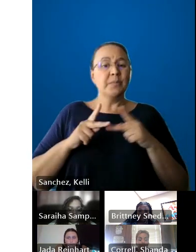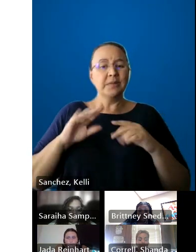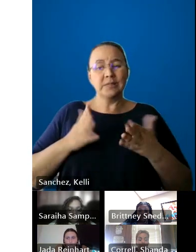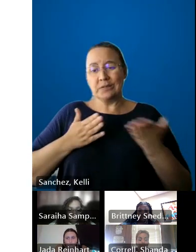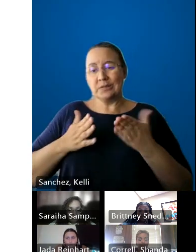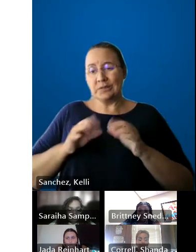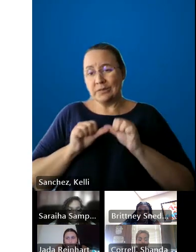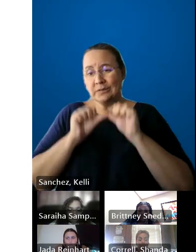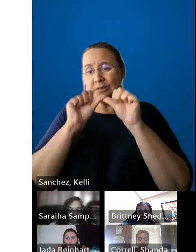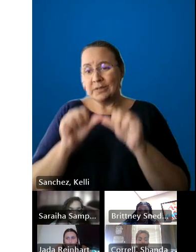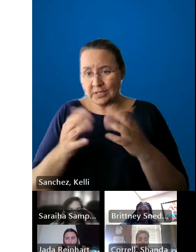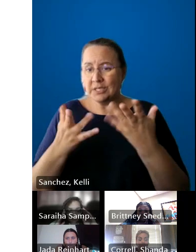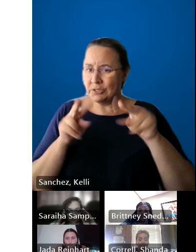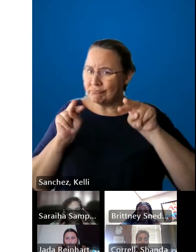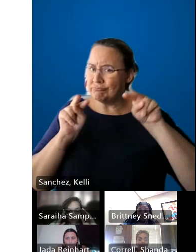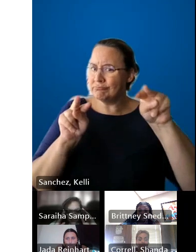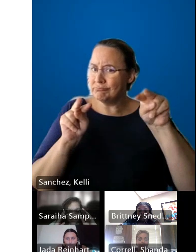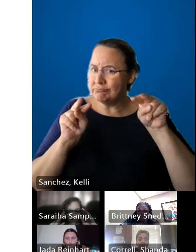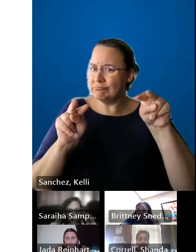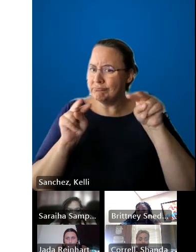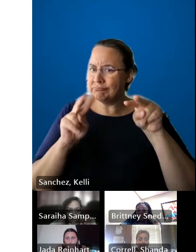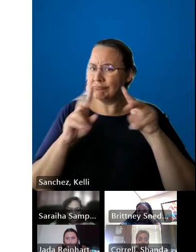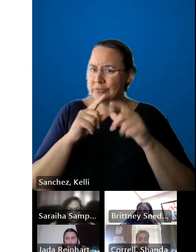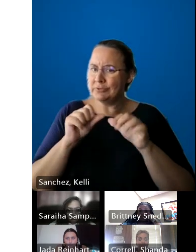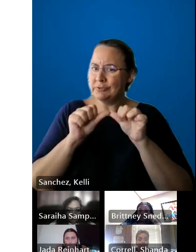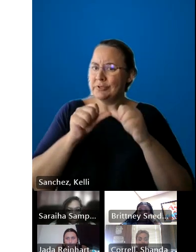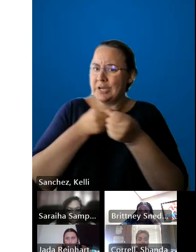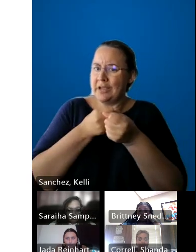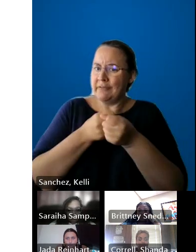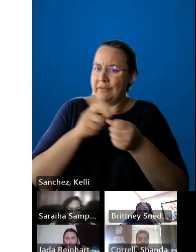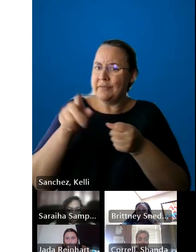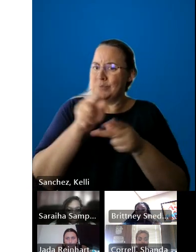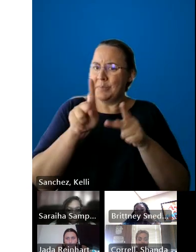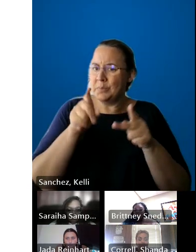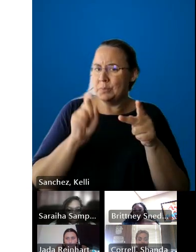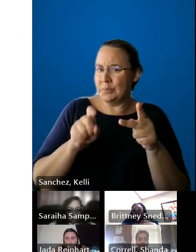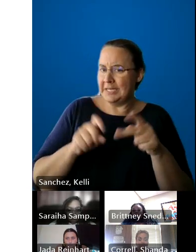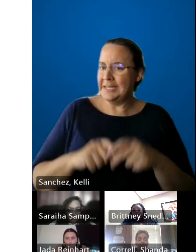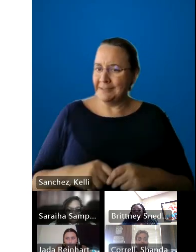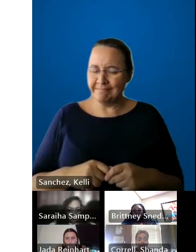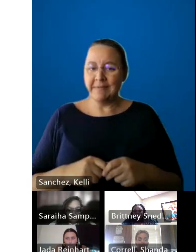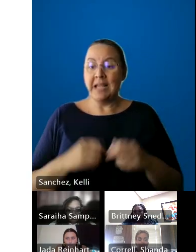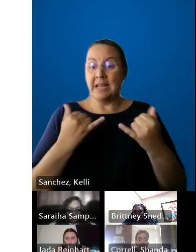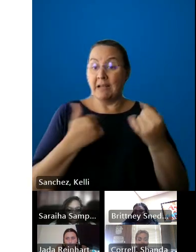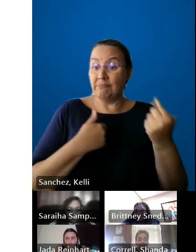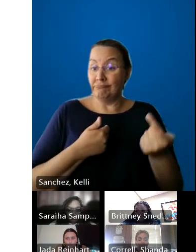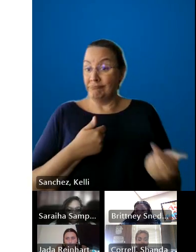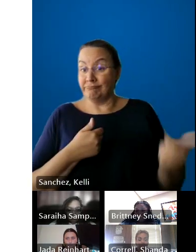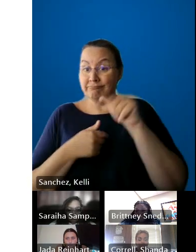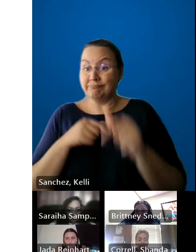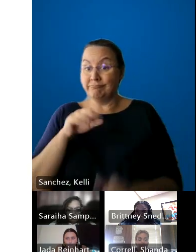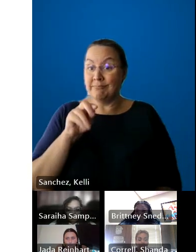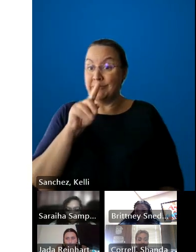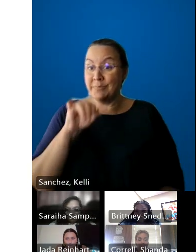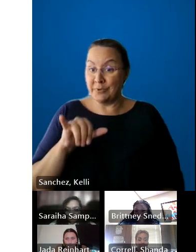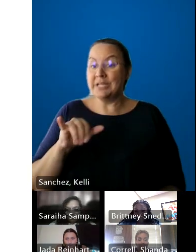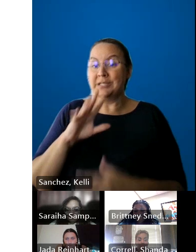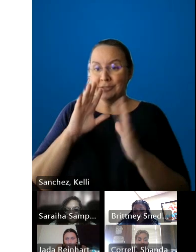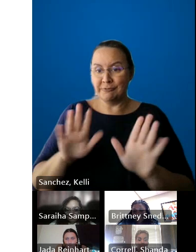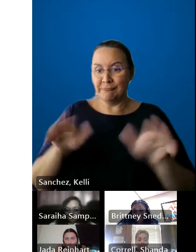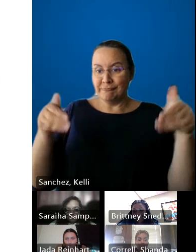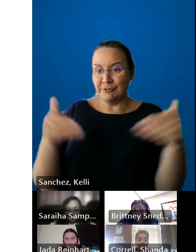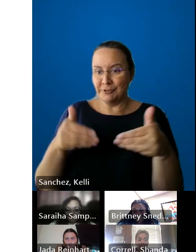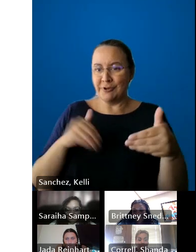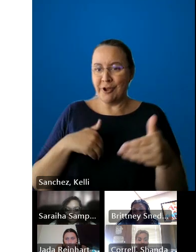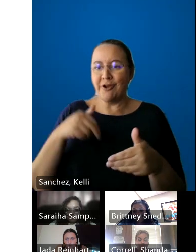and looks forward to continuing to advocate for those in need. And I'm going to pass it over to our moderator to introduce